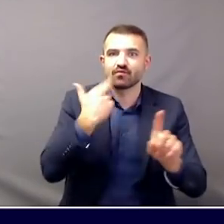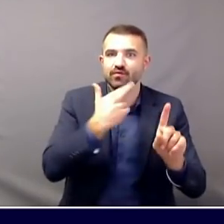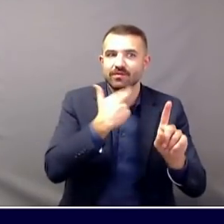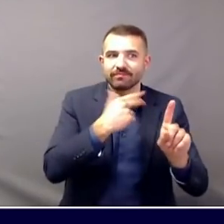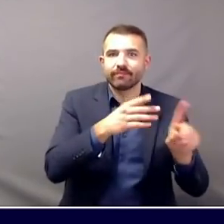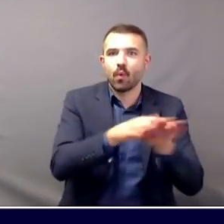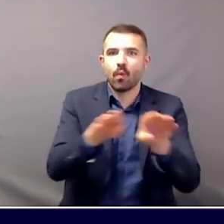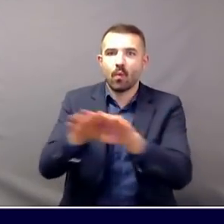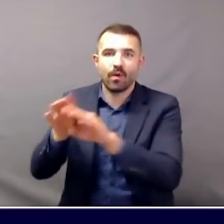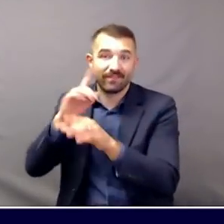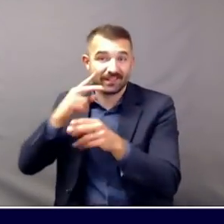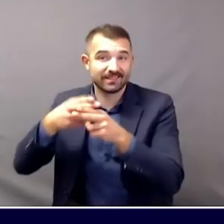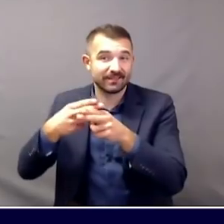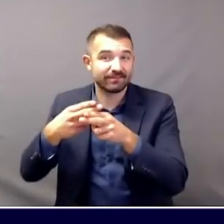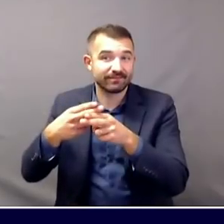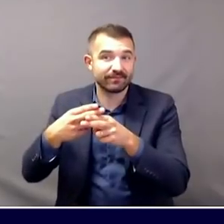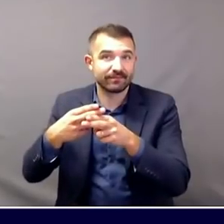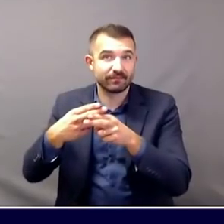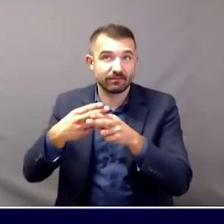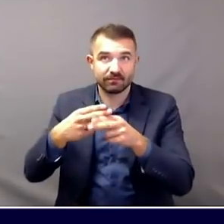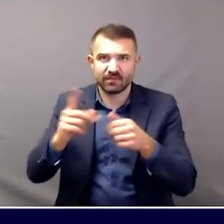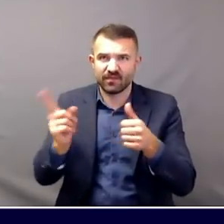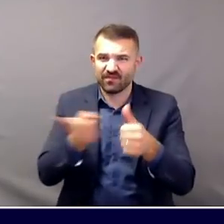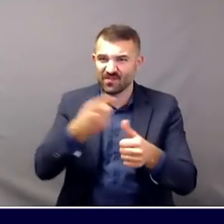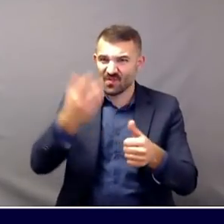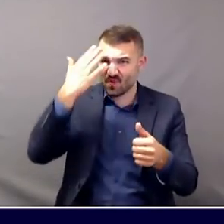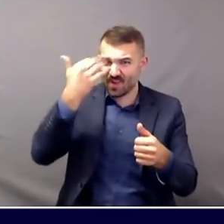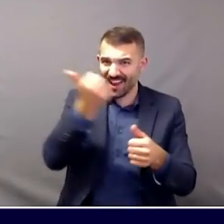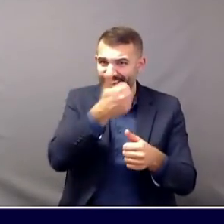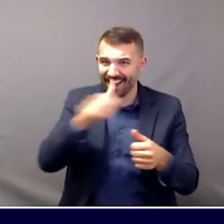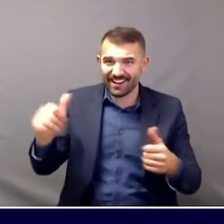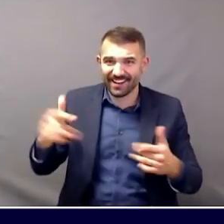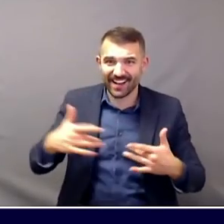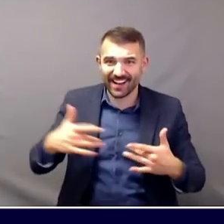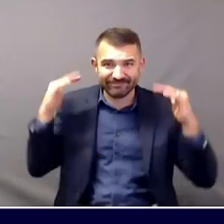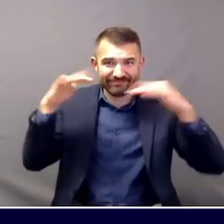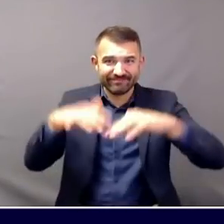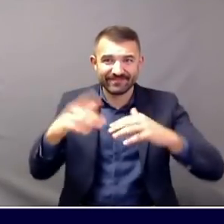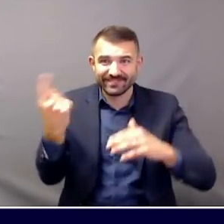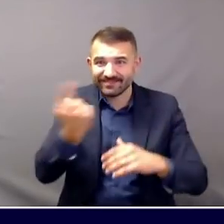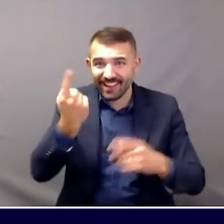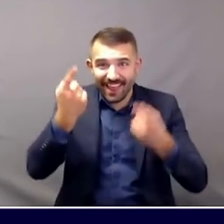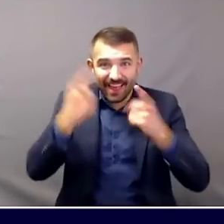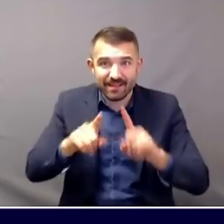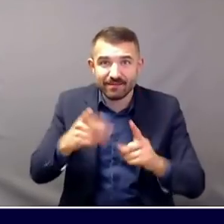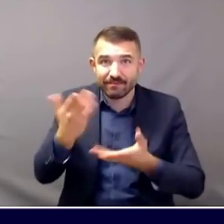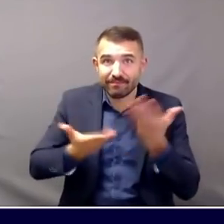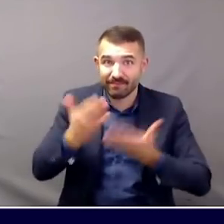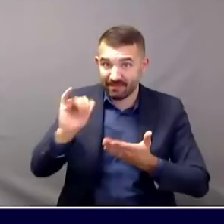event in Bar Harbor that might have contributed to this? And if not, does